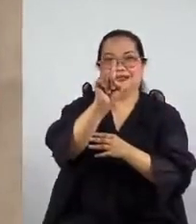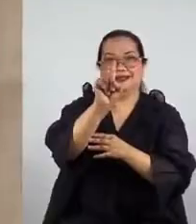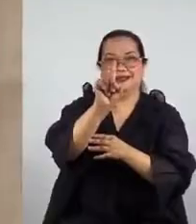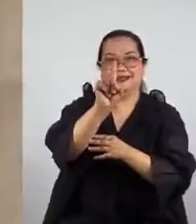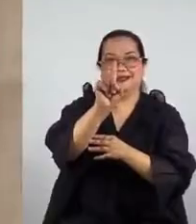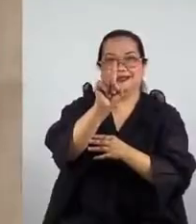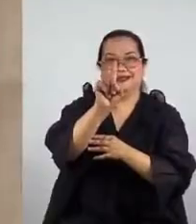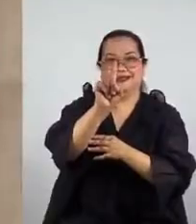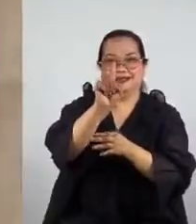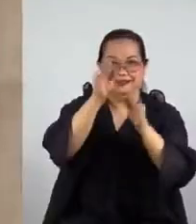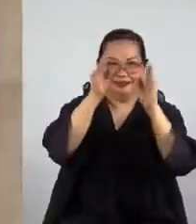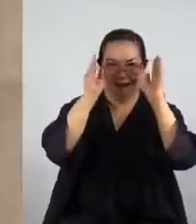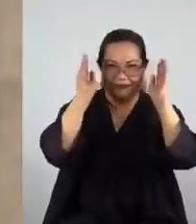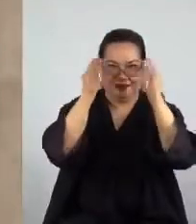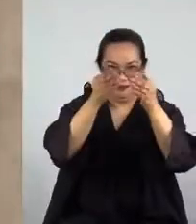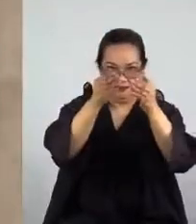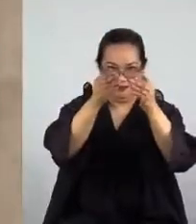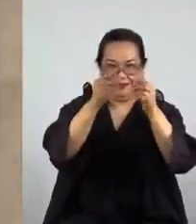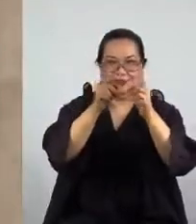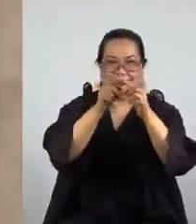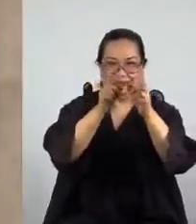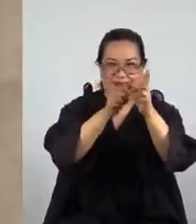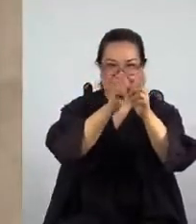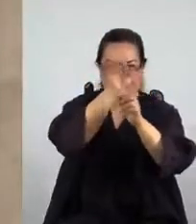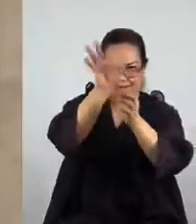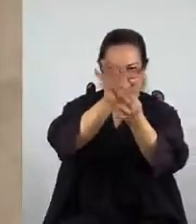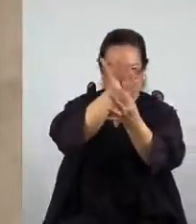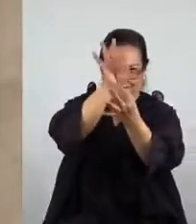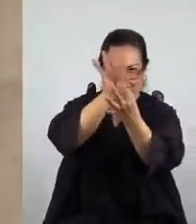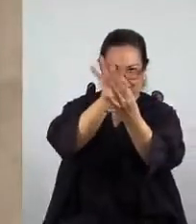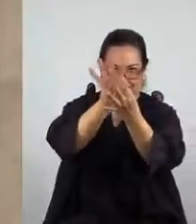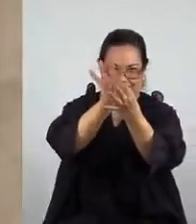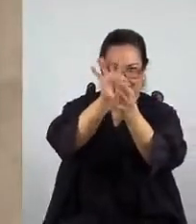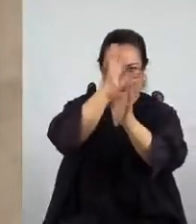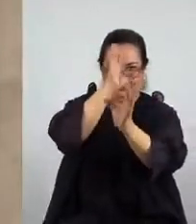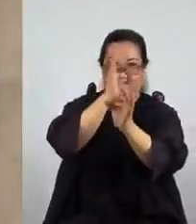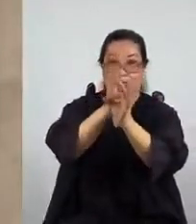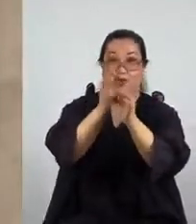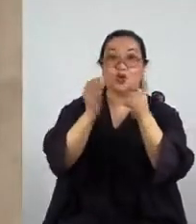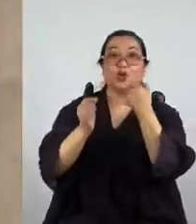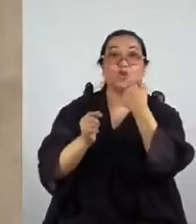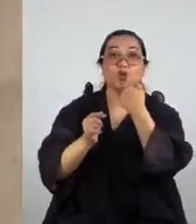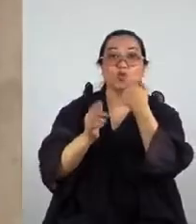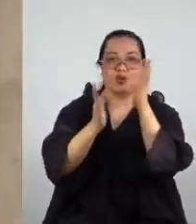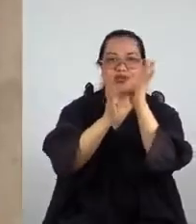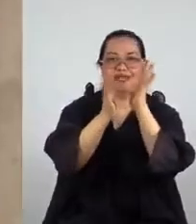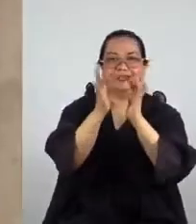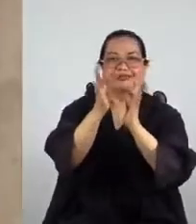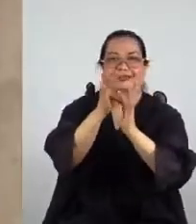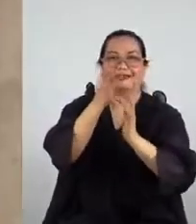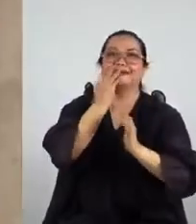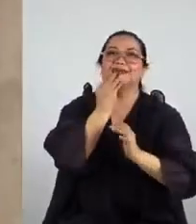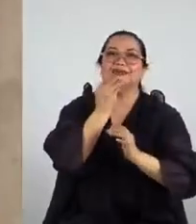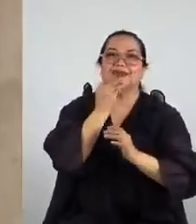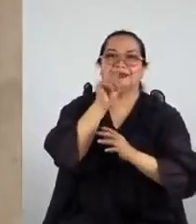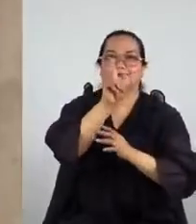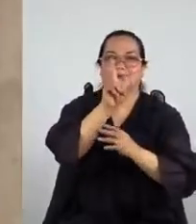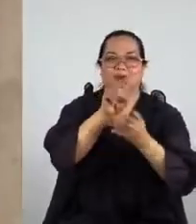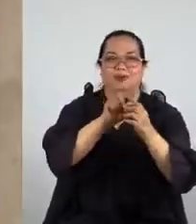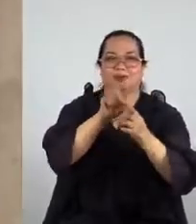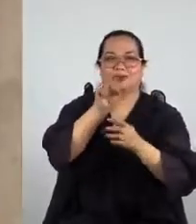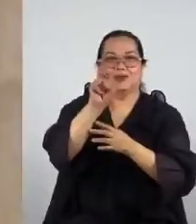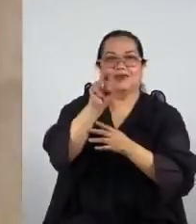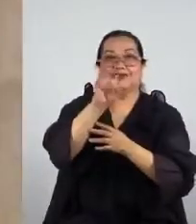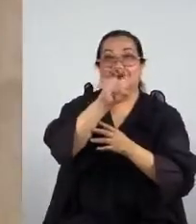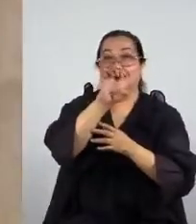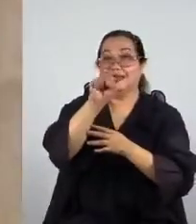But we fix our eyes on the perfecter of faith. Hebrews 12:2-3, and let me read from ESV.